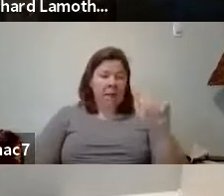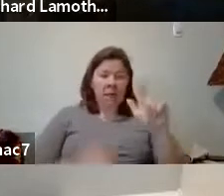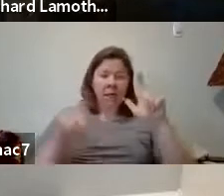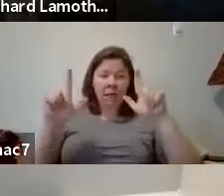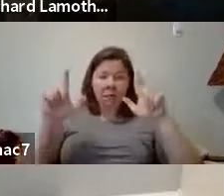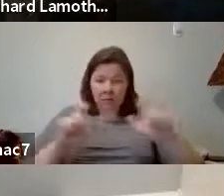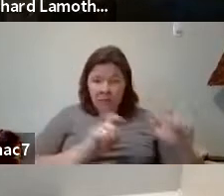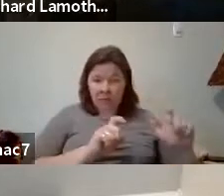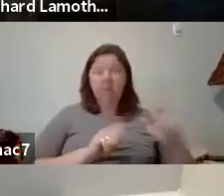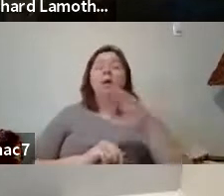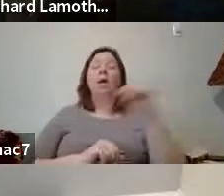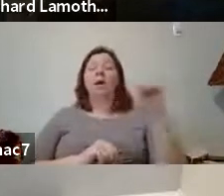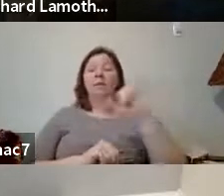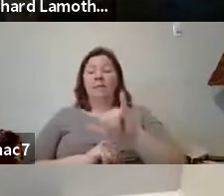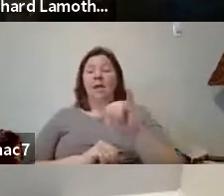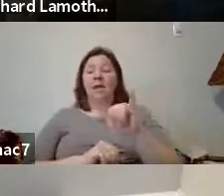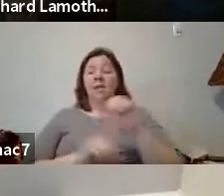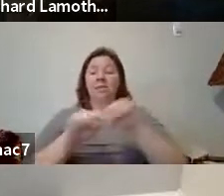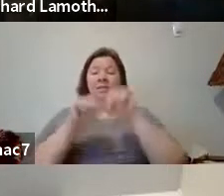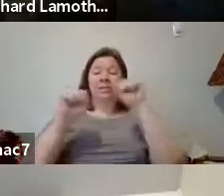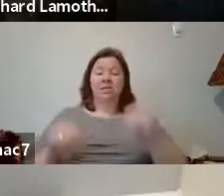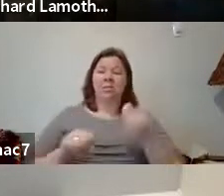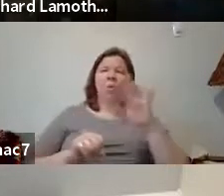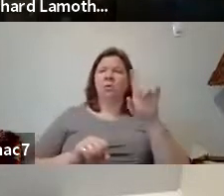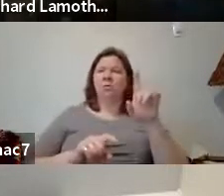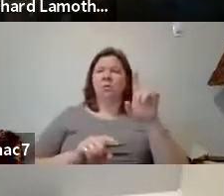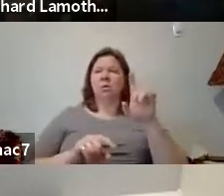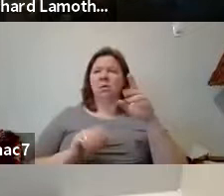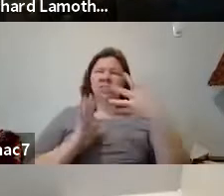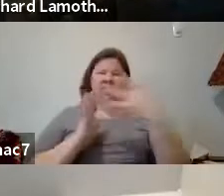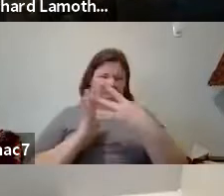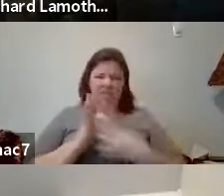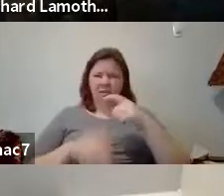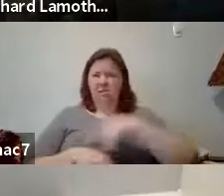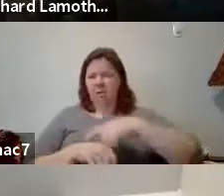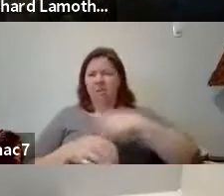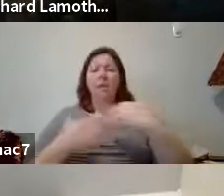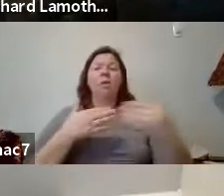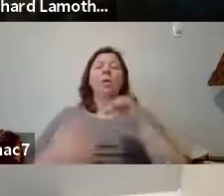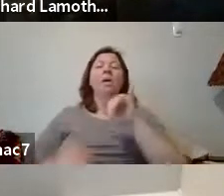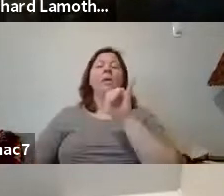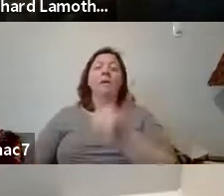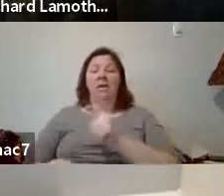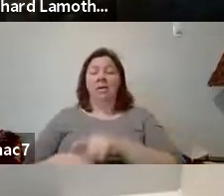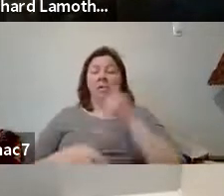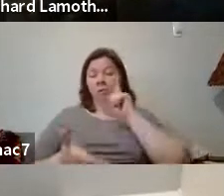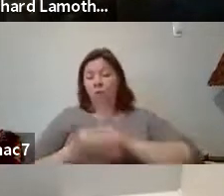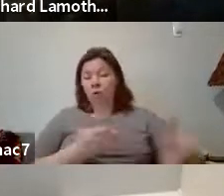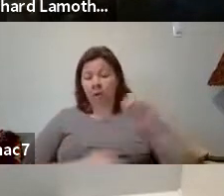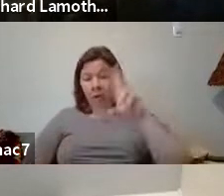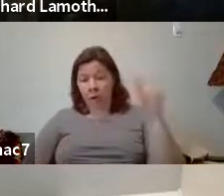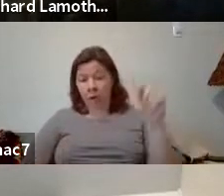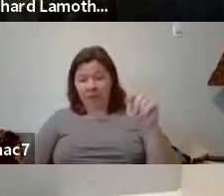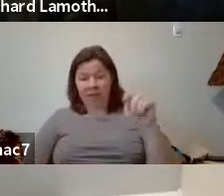flow through the system, checking out the advertising and marketing systems. And once those are checked out and all the pieces of the puzzle